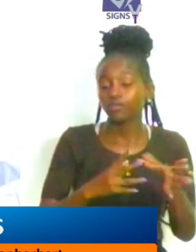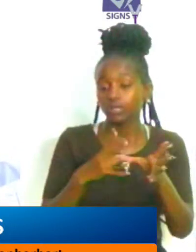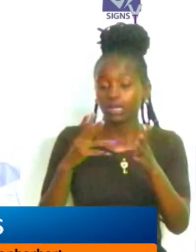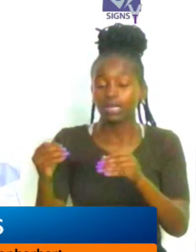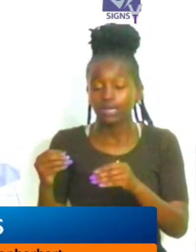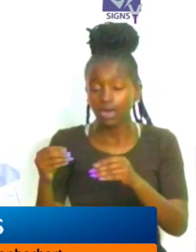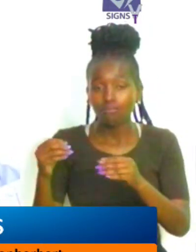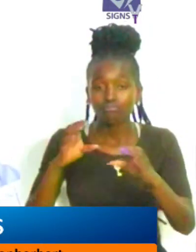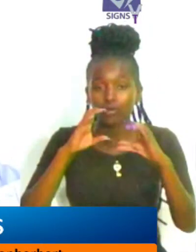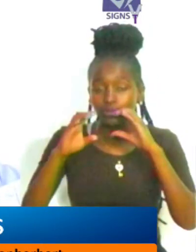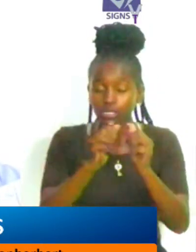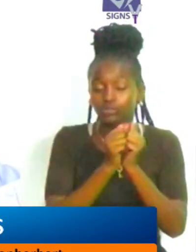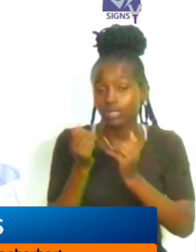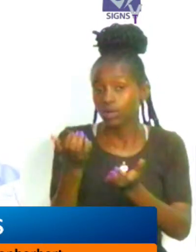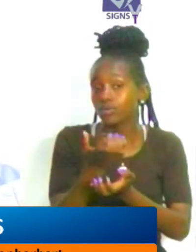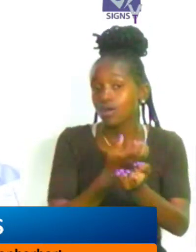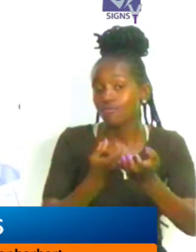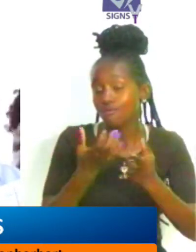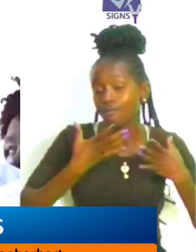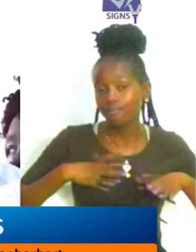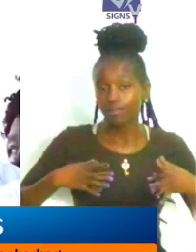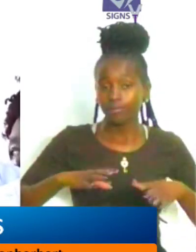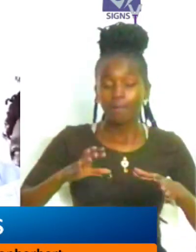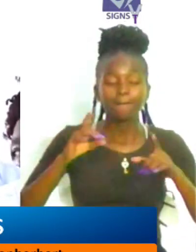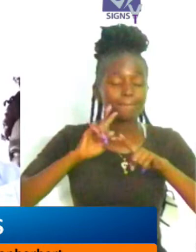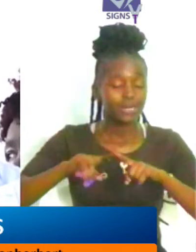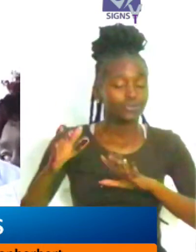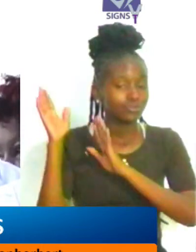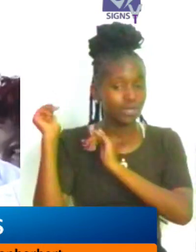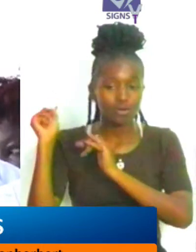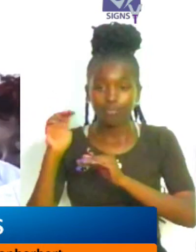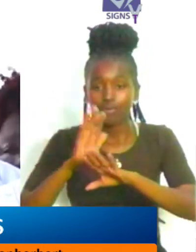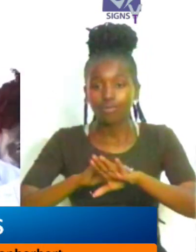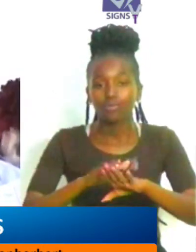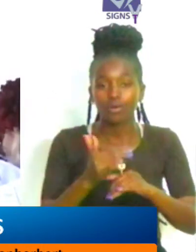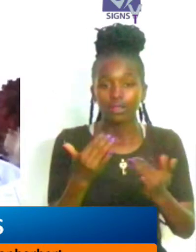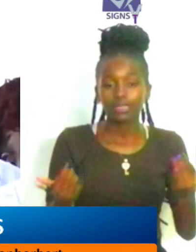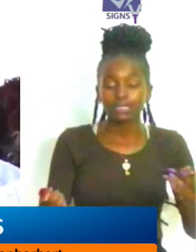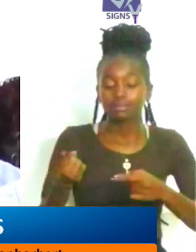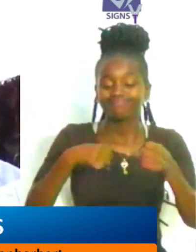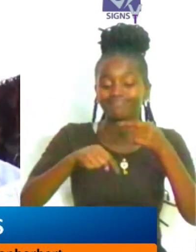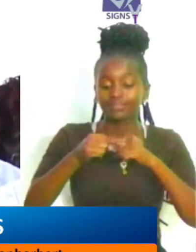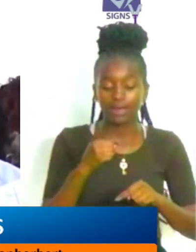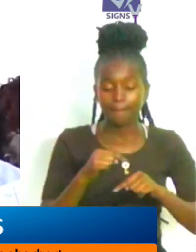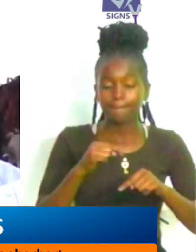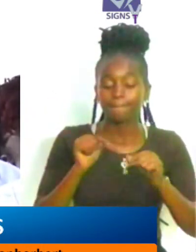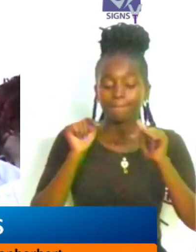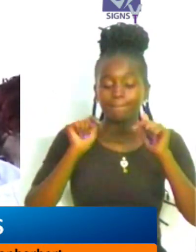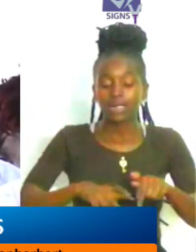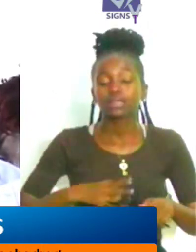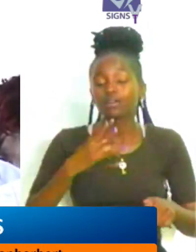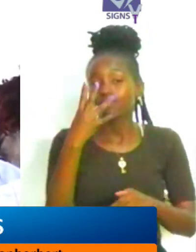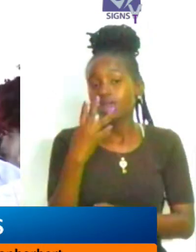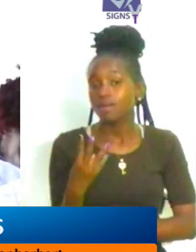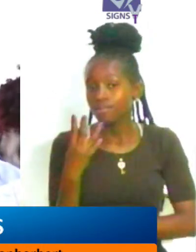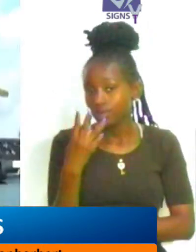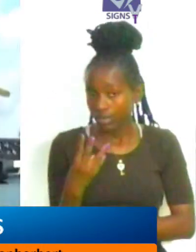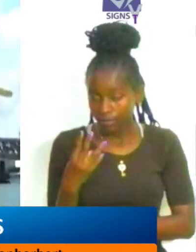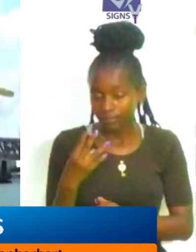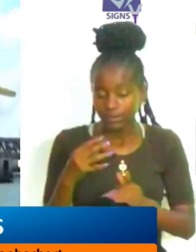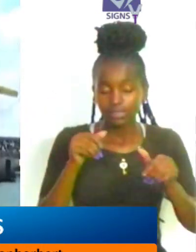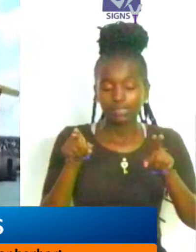well, and we're hoping that good things are going to be able to come after the month of April and going